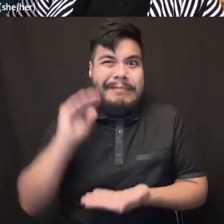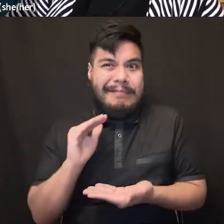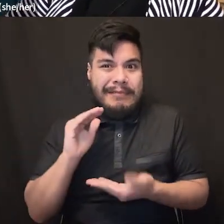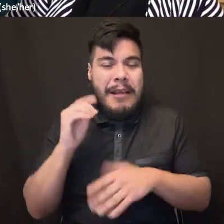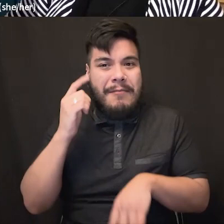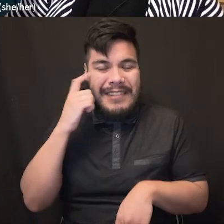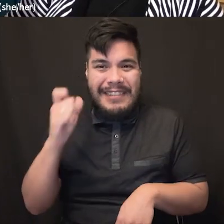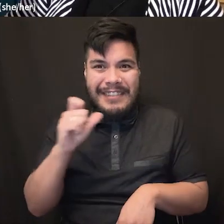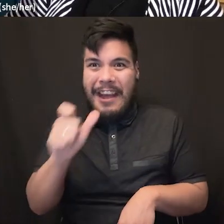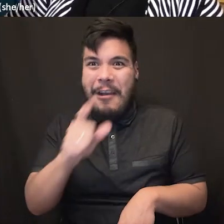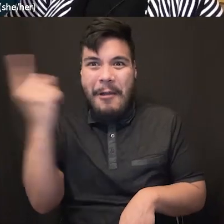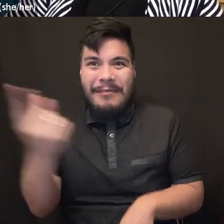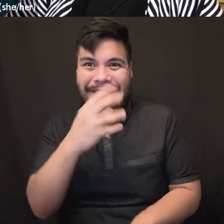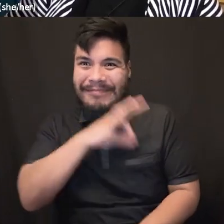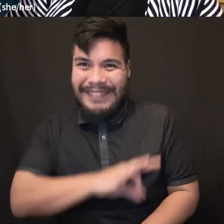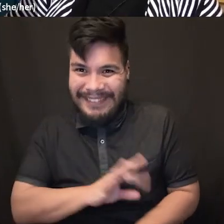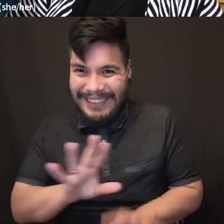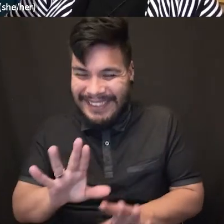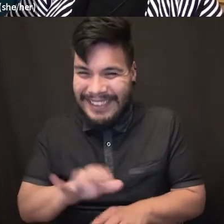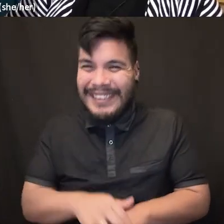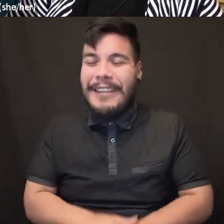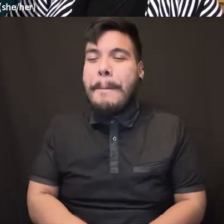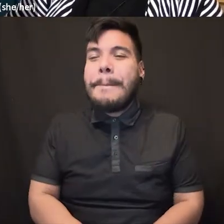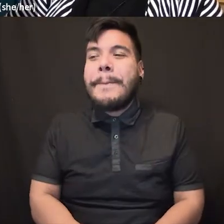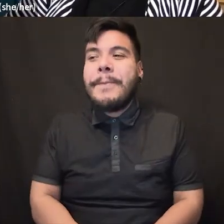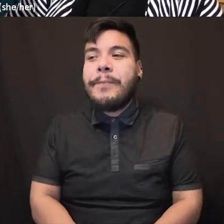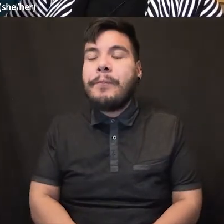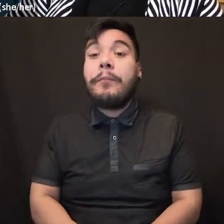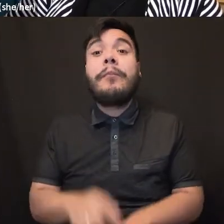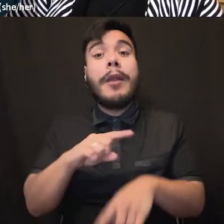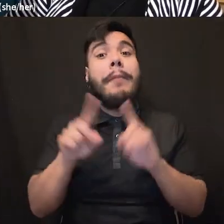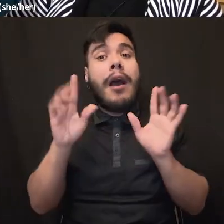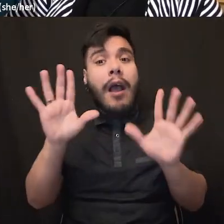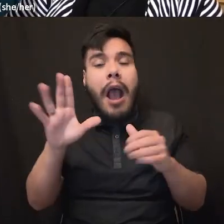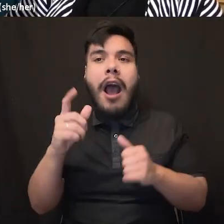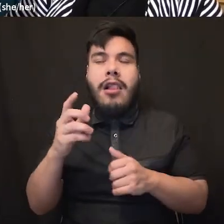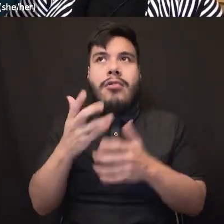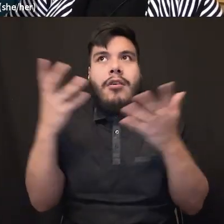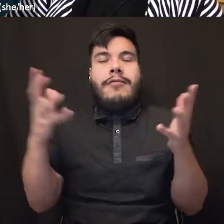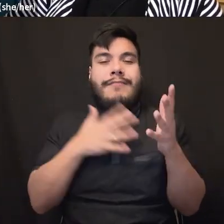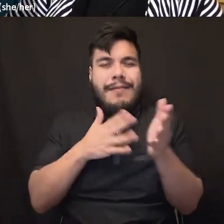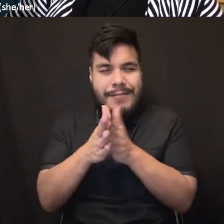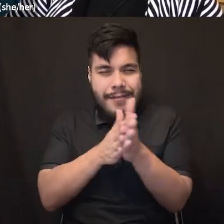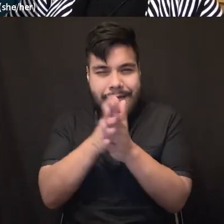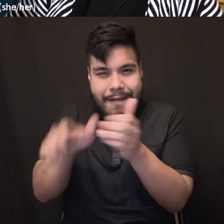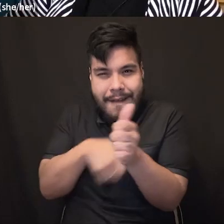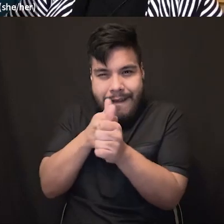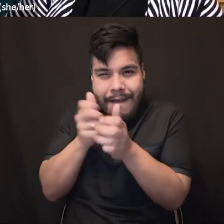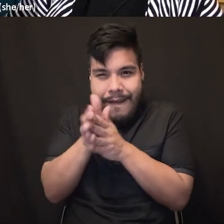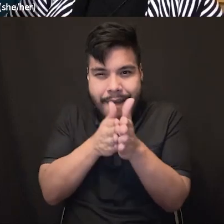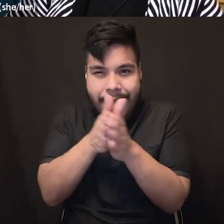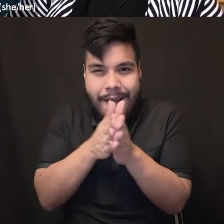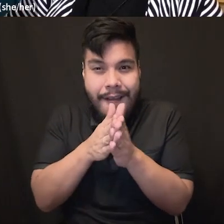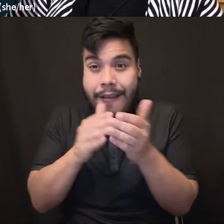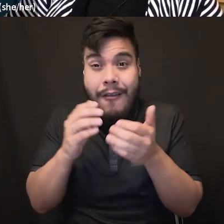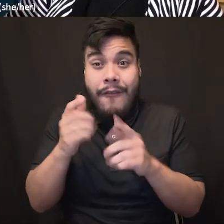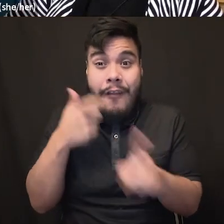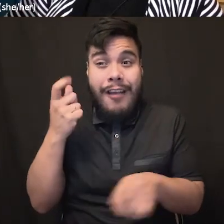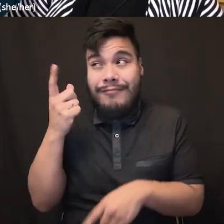But basically, I have taken lots of motivation throughout the years from people telling me that I couldn't do